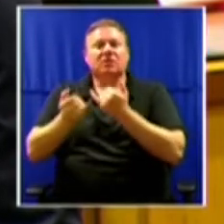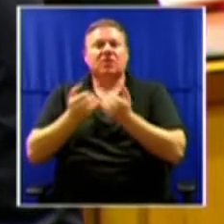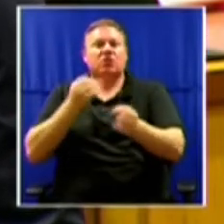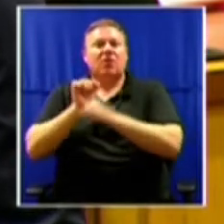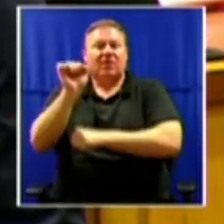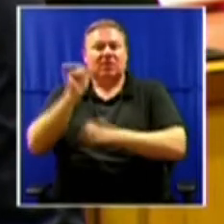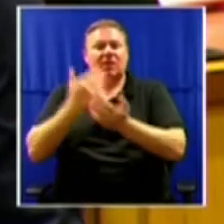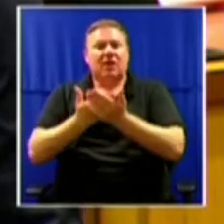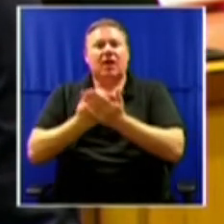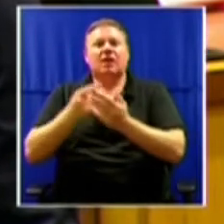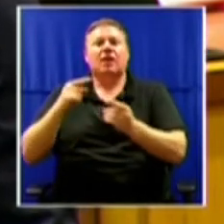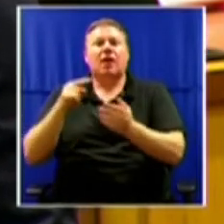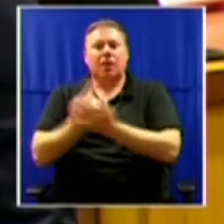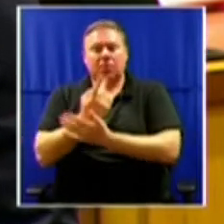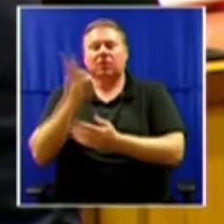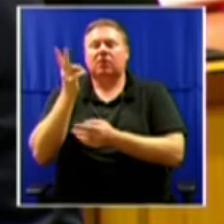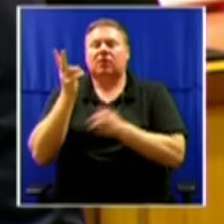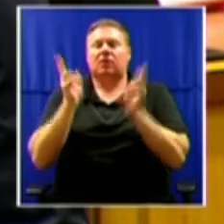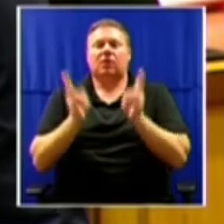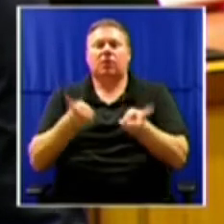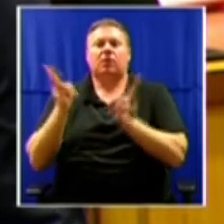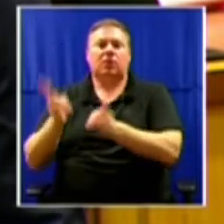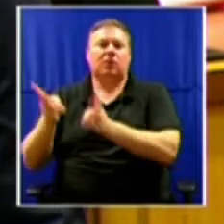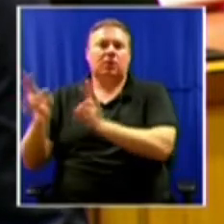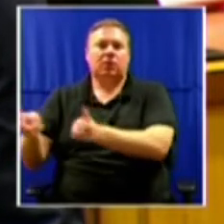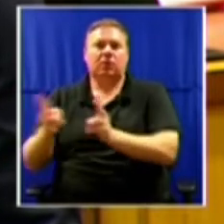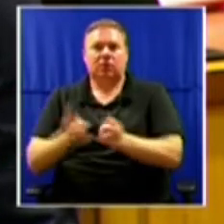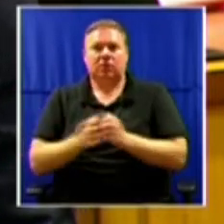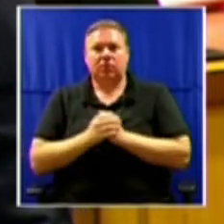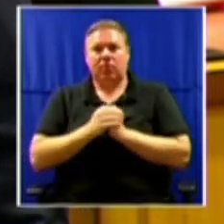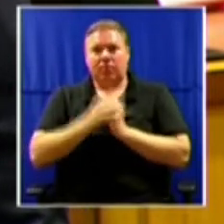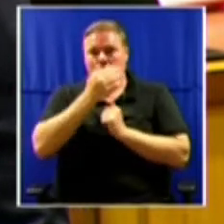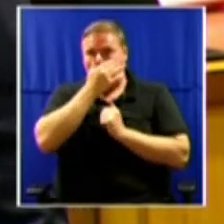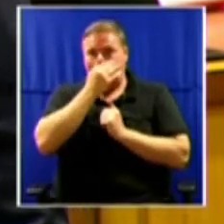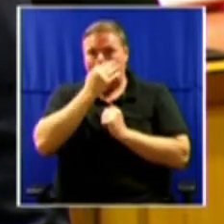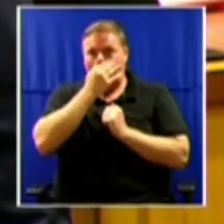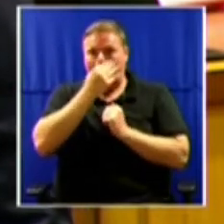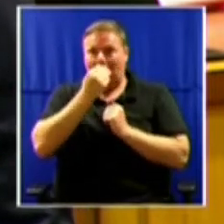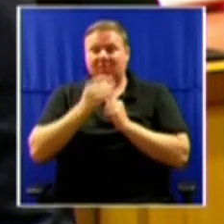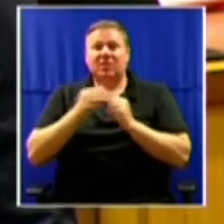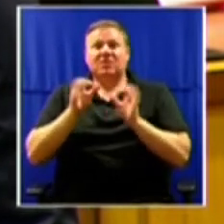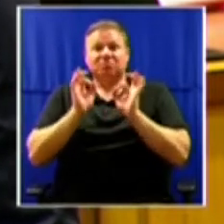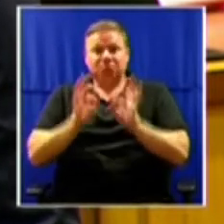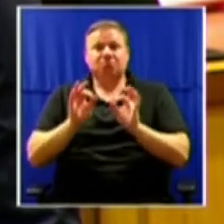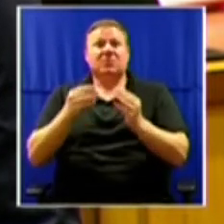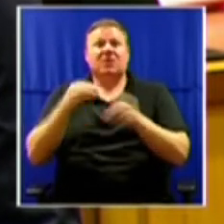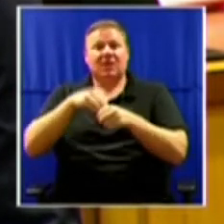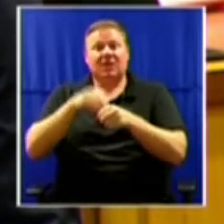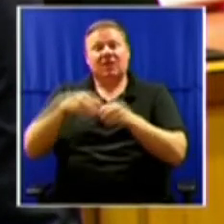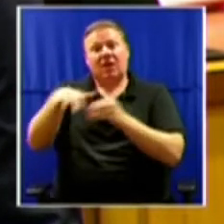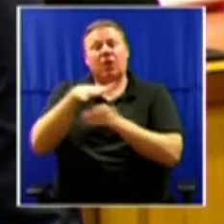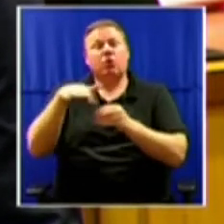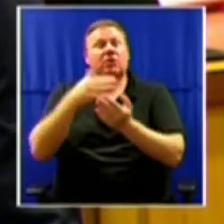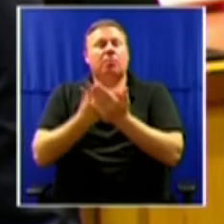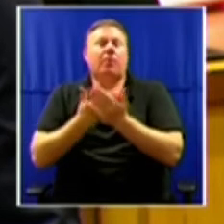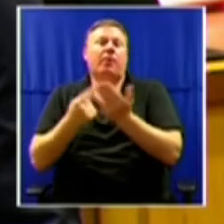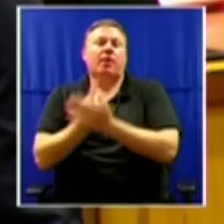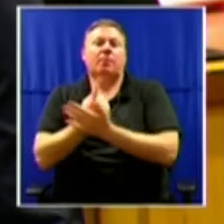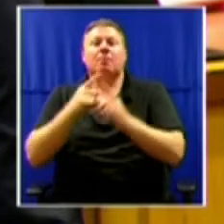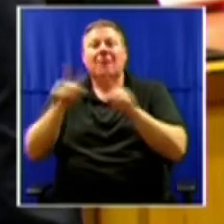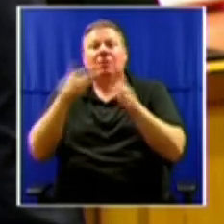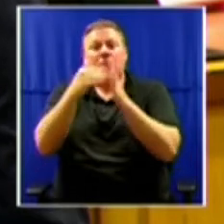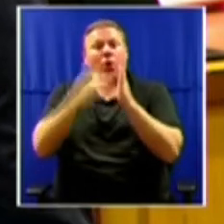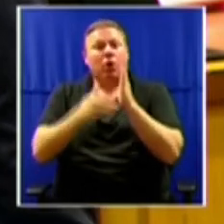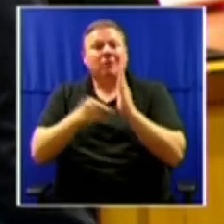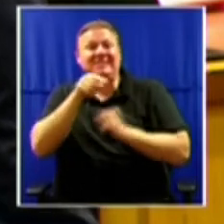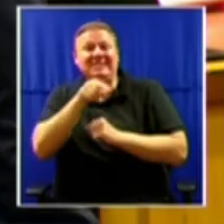factors, which may also include recidivism within our facilities. But the program has proven to be successful,